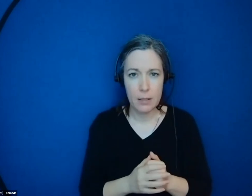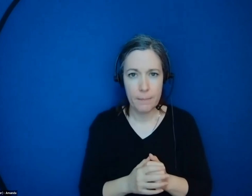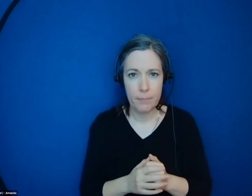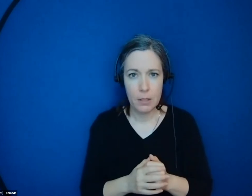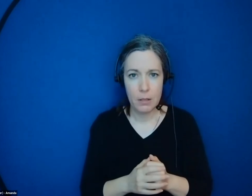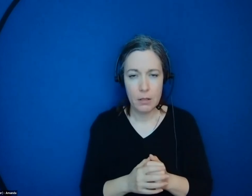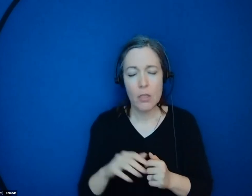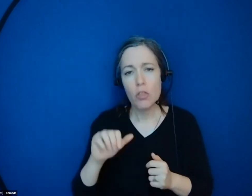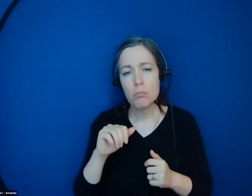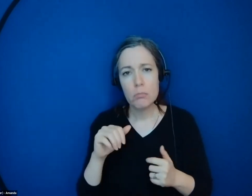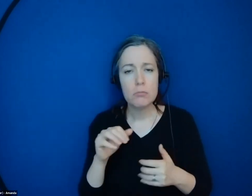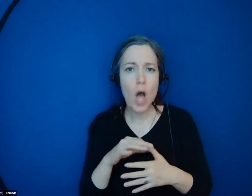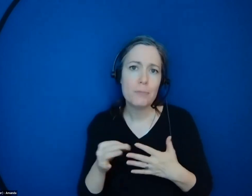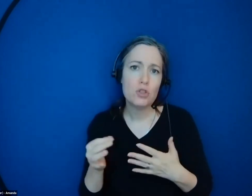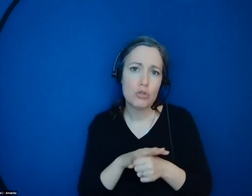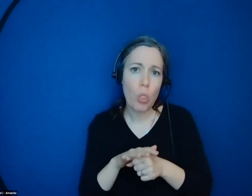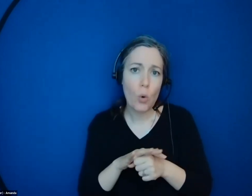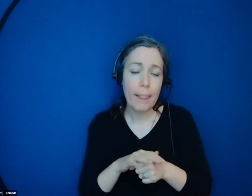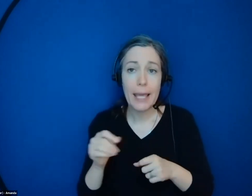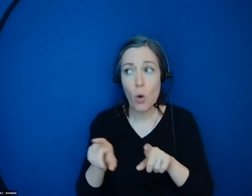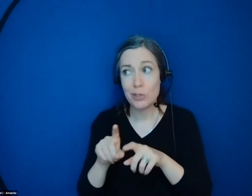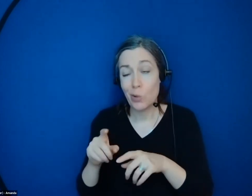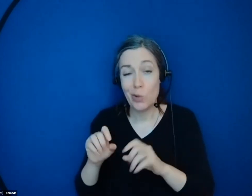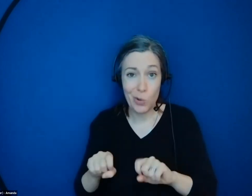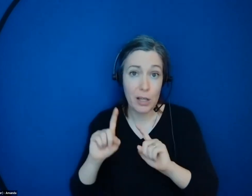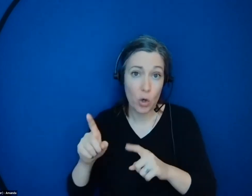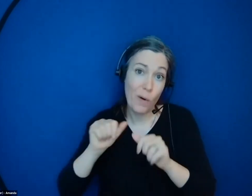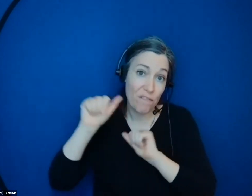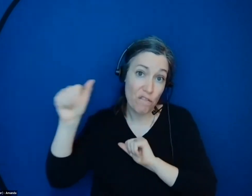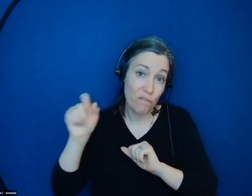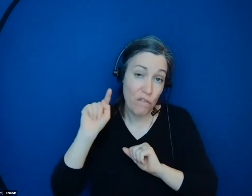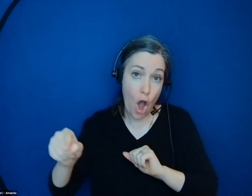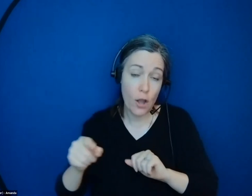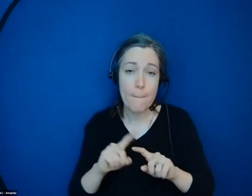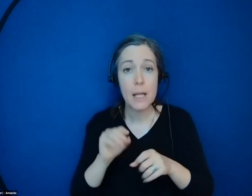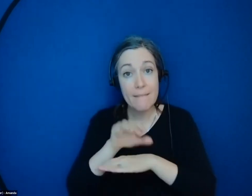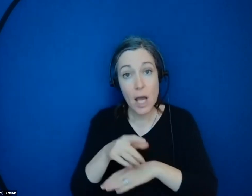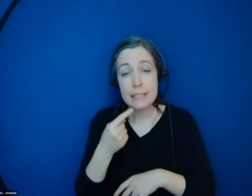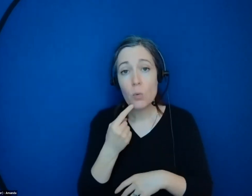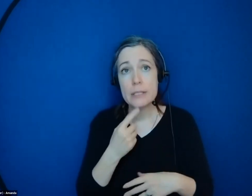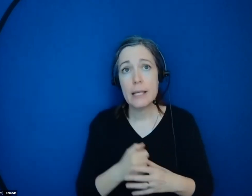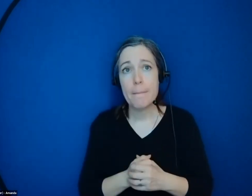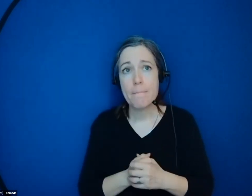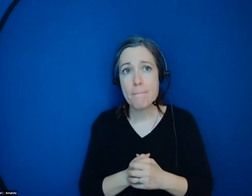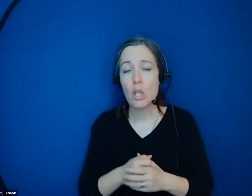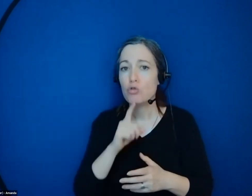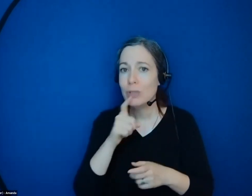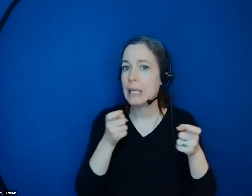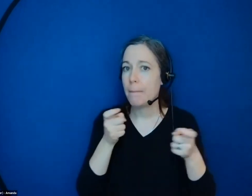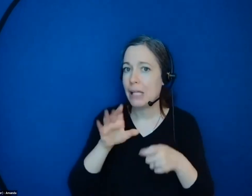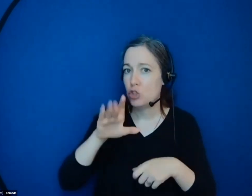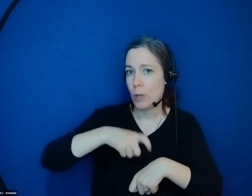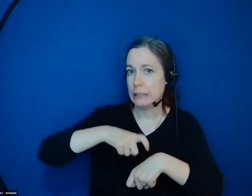And you can go places farther. But, um, some advice would I give you is like really manage your time